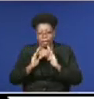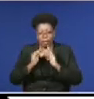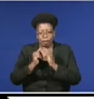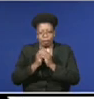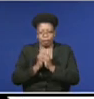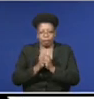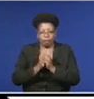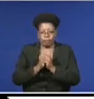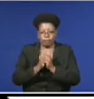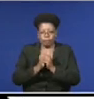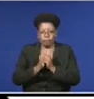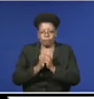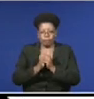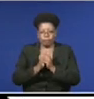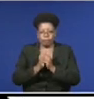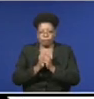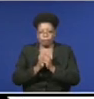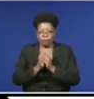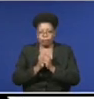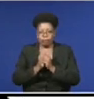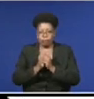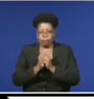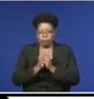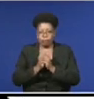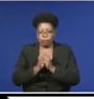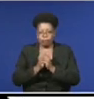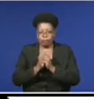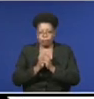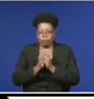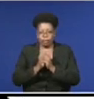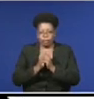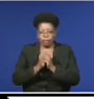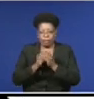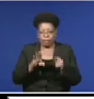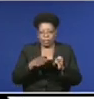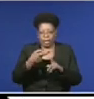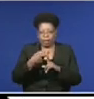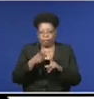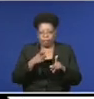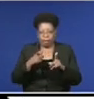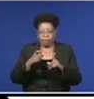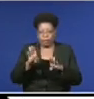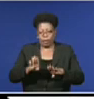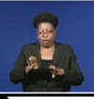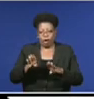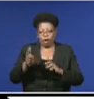life by an act of violence.